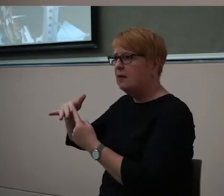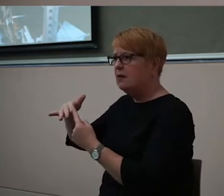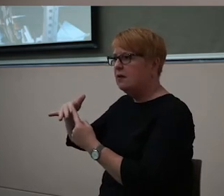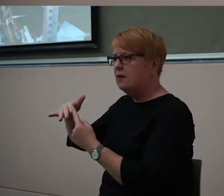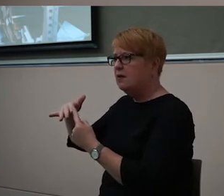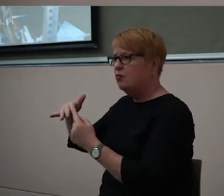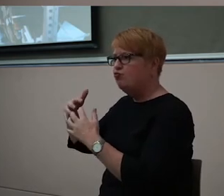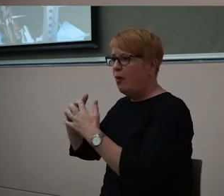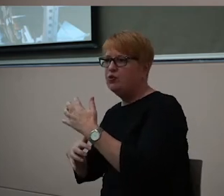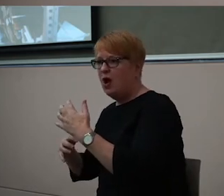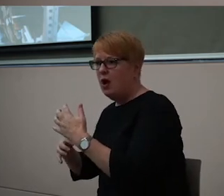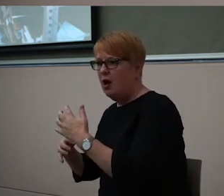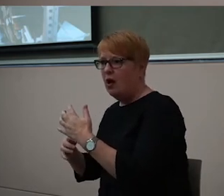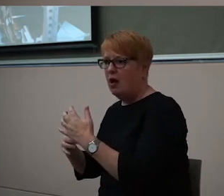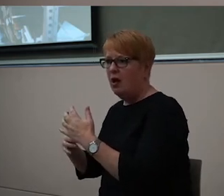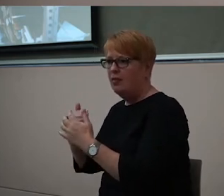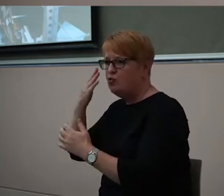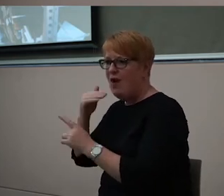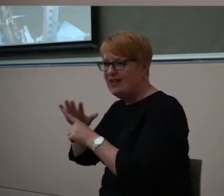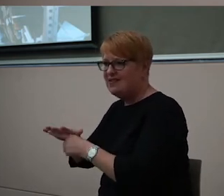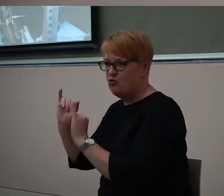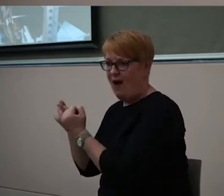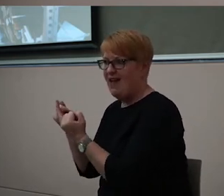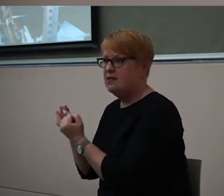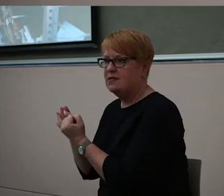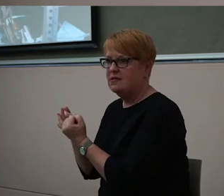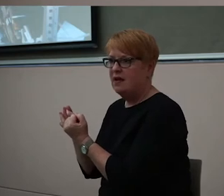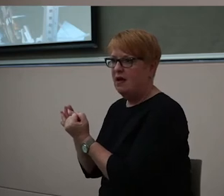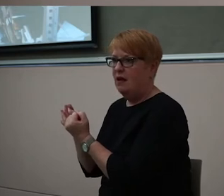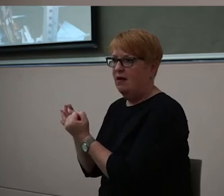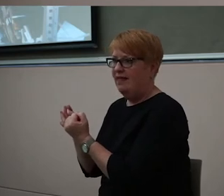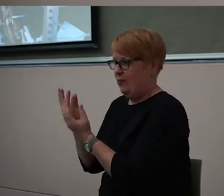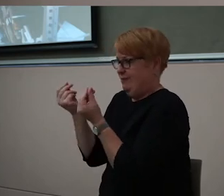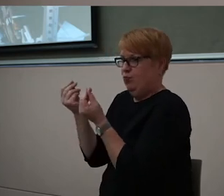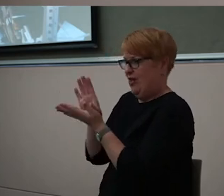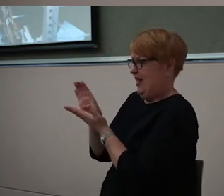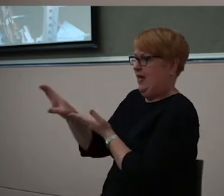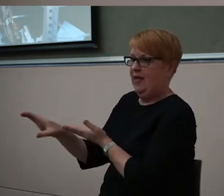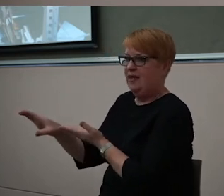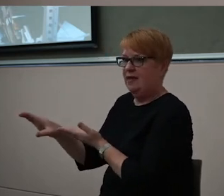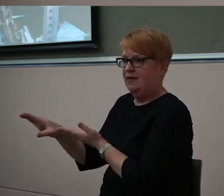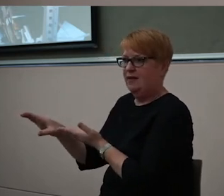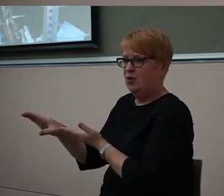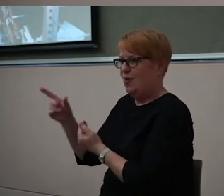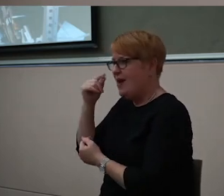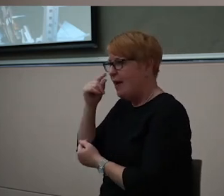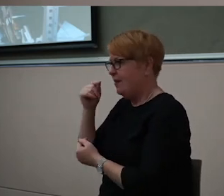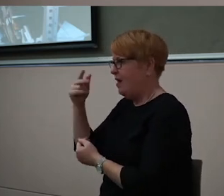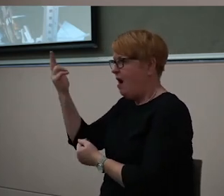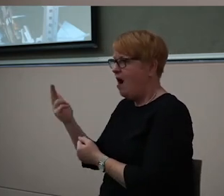what could be penned or printed or held in a formal kind of